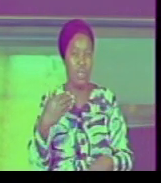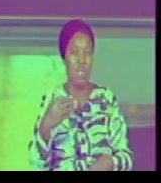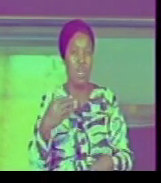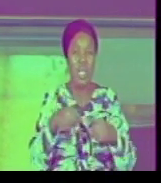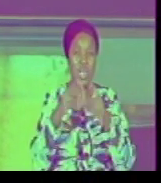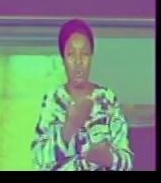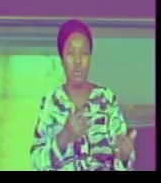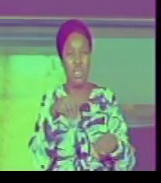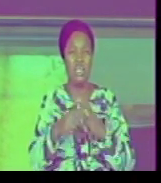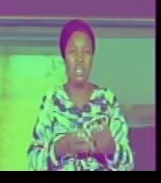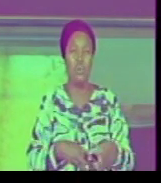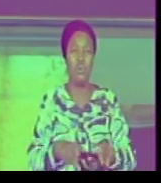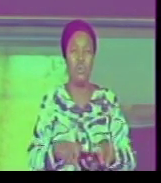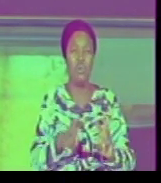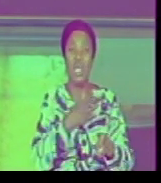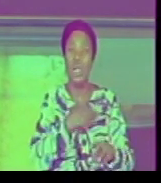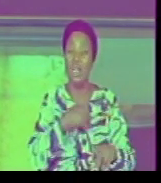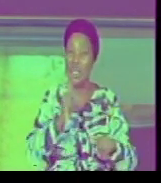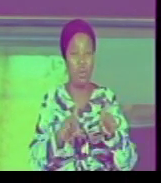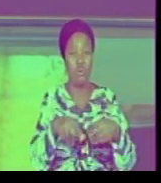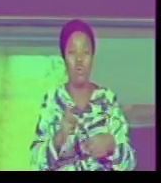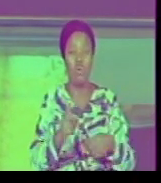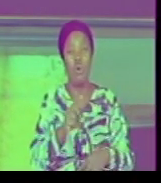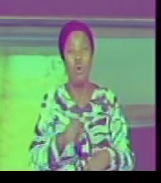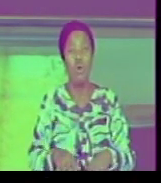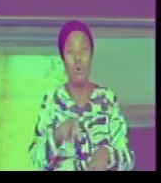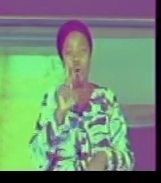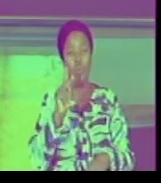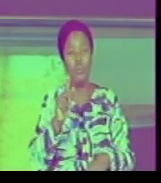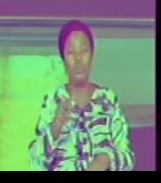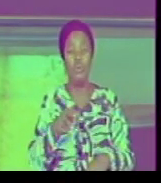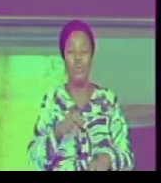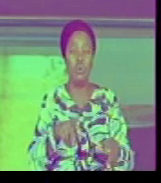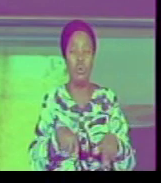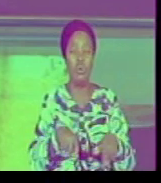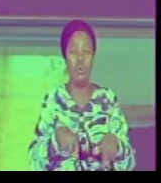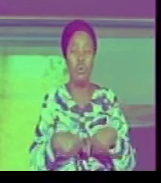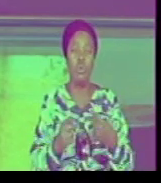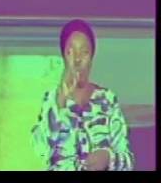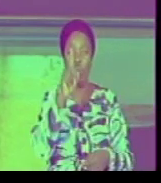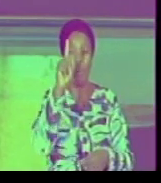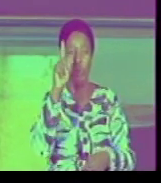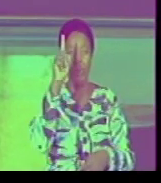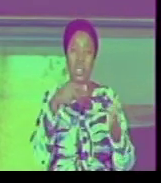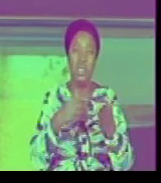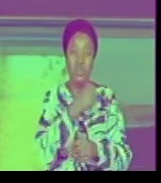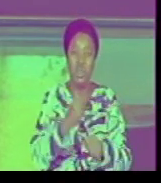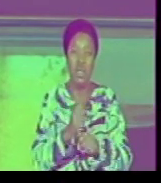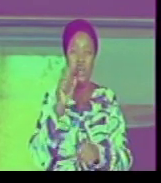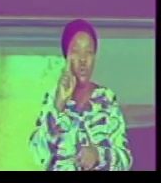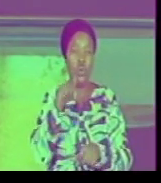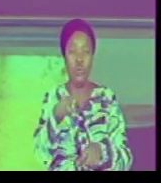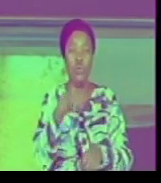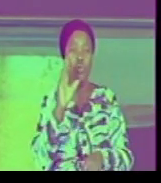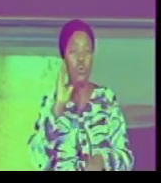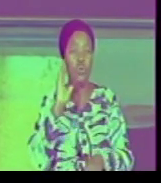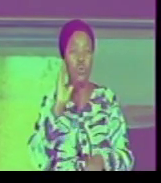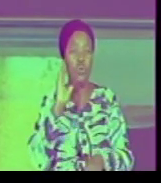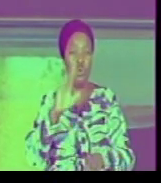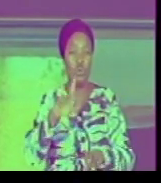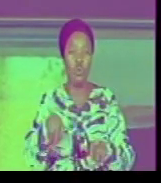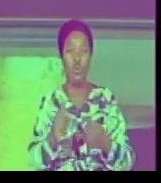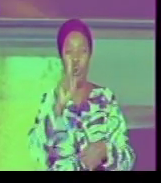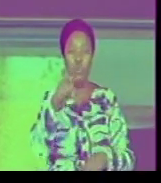on. This year, you will go on. You must climb up. You